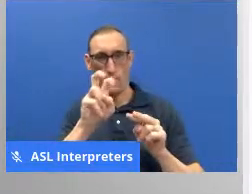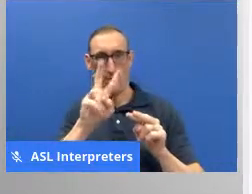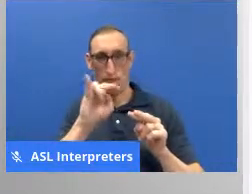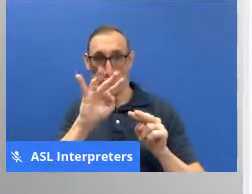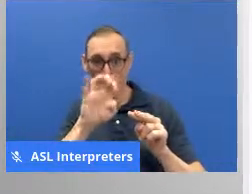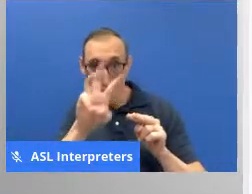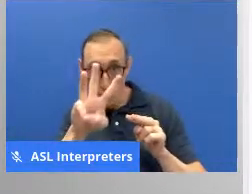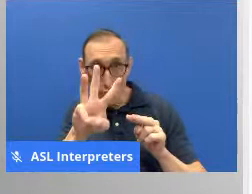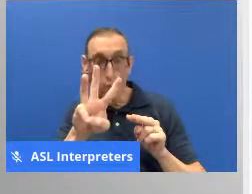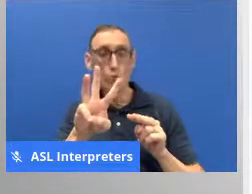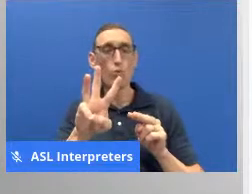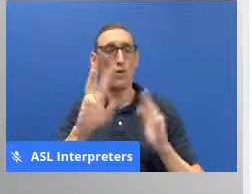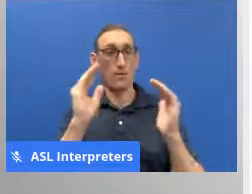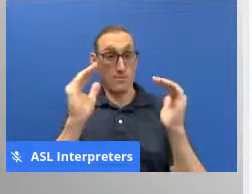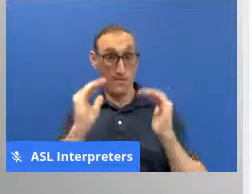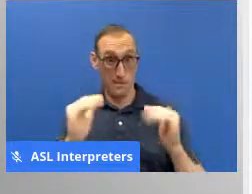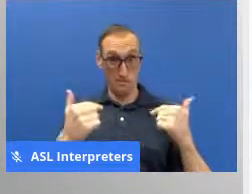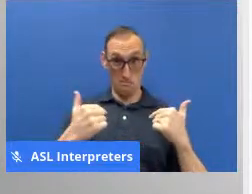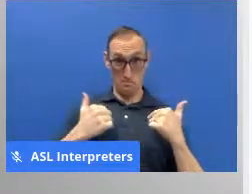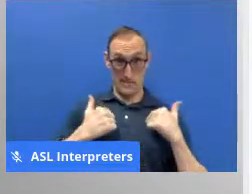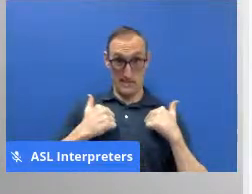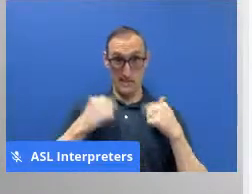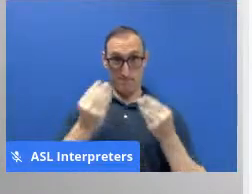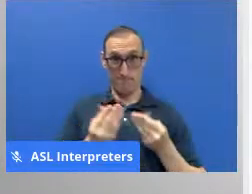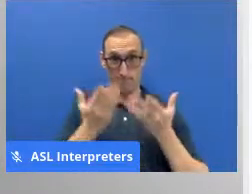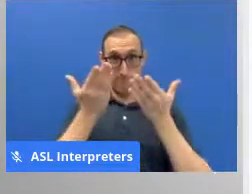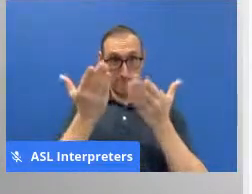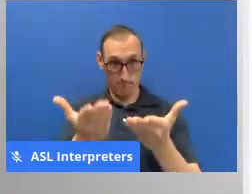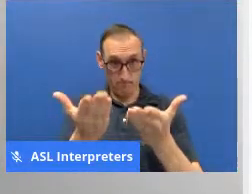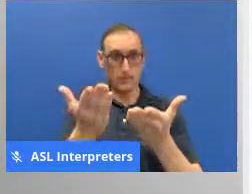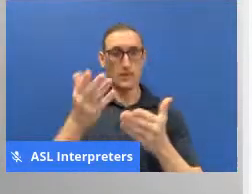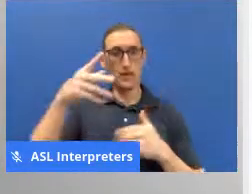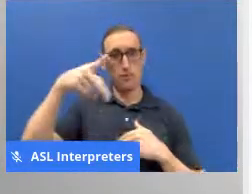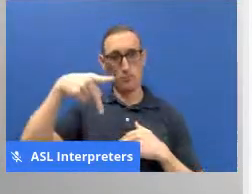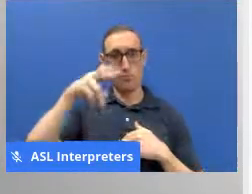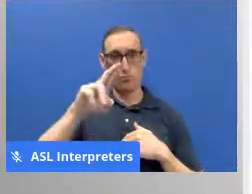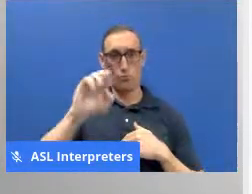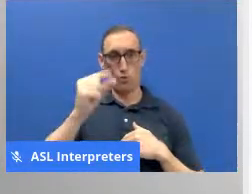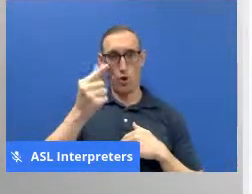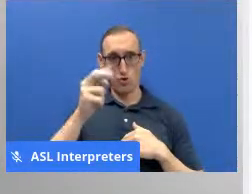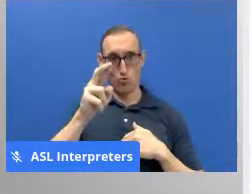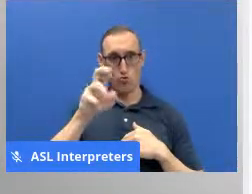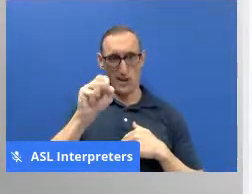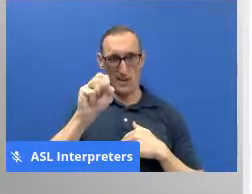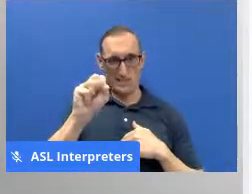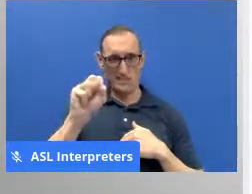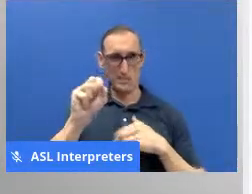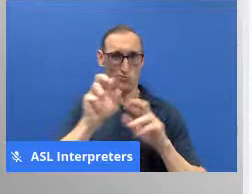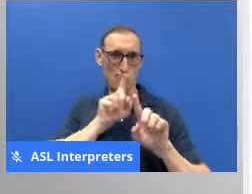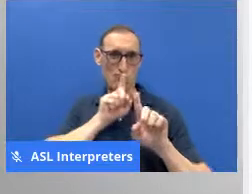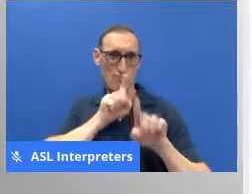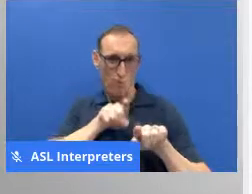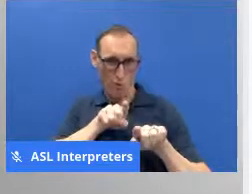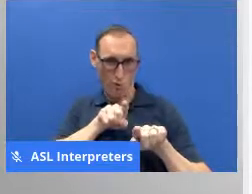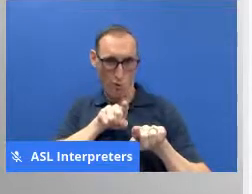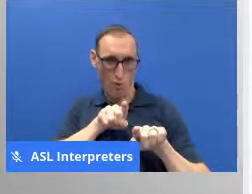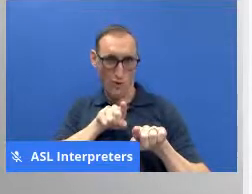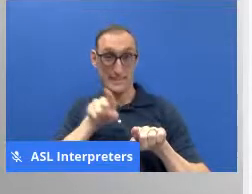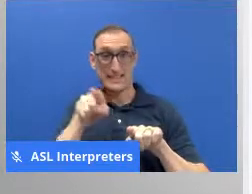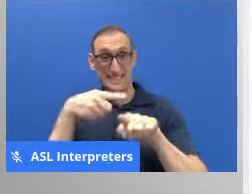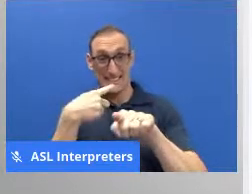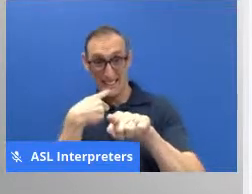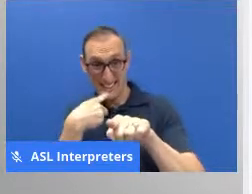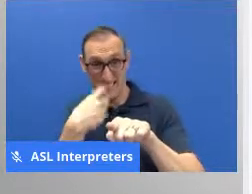will give a progress report. On here. It has 50 minutes, 55 minutes, but they had told me about 15 or 20